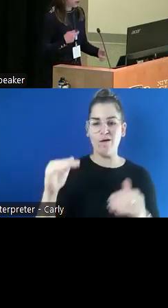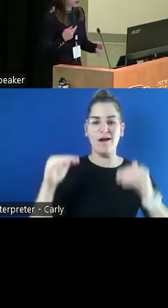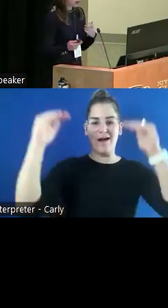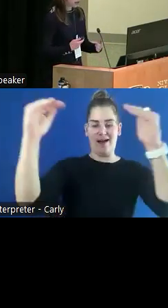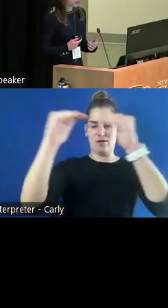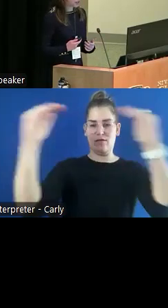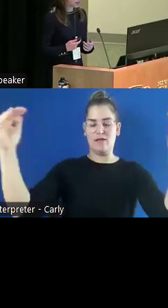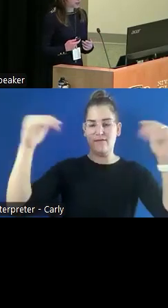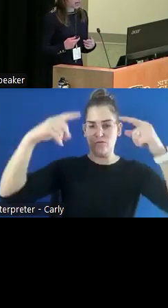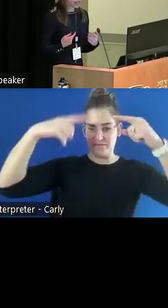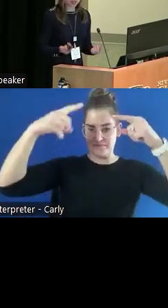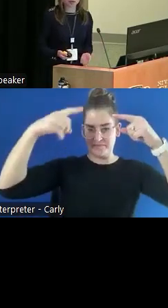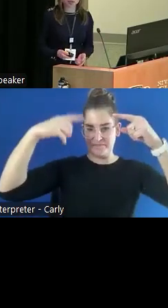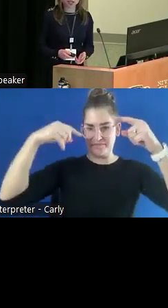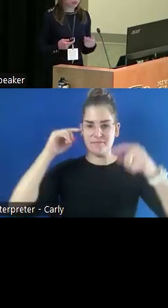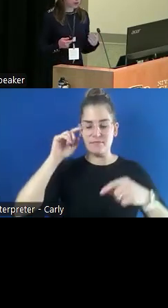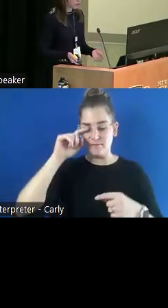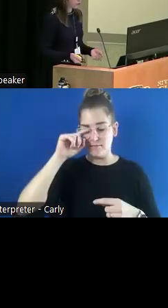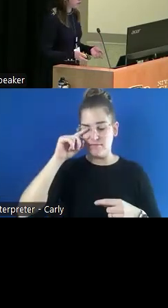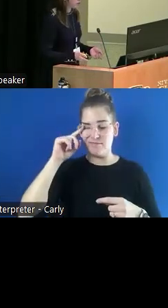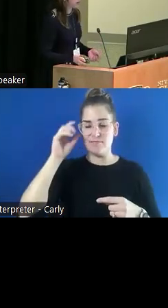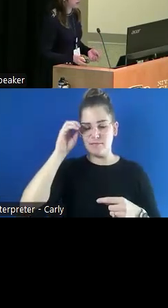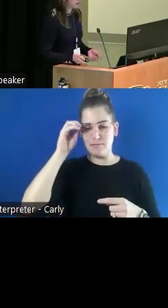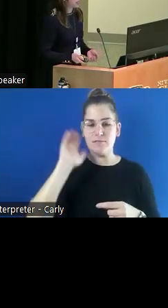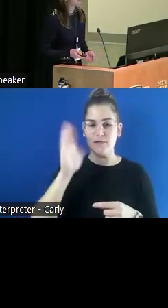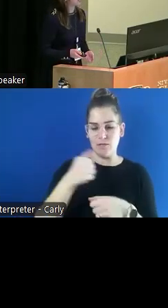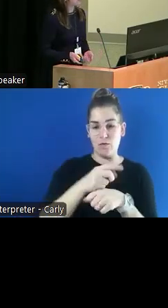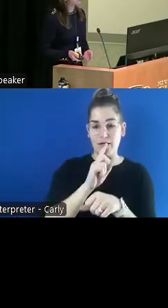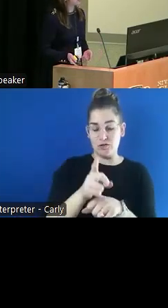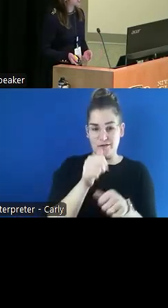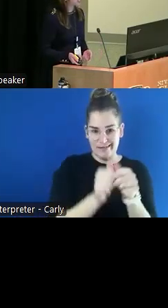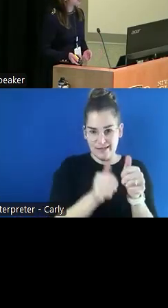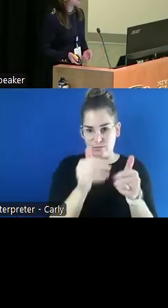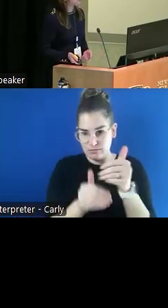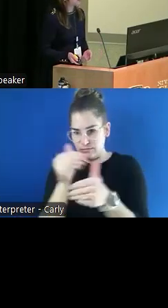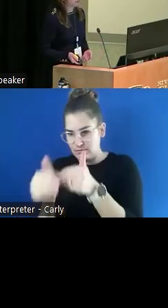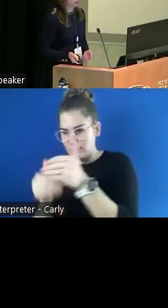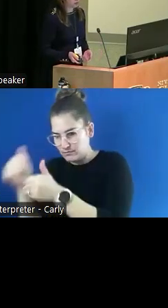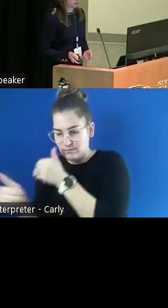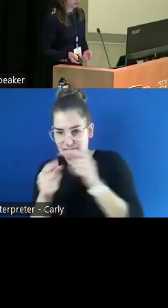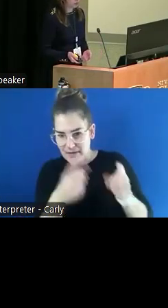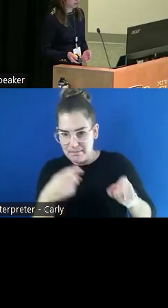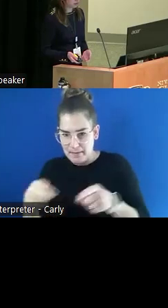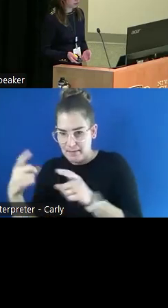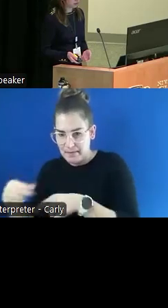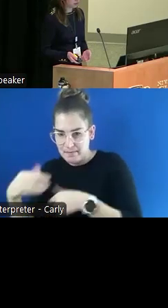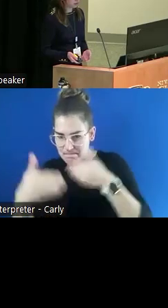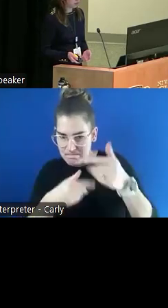They work in concert to execute these multiple processes that lead to motivated action.